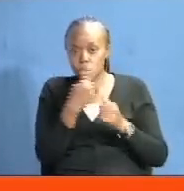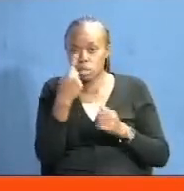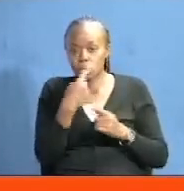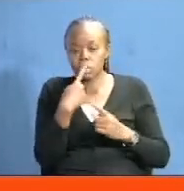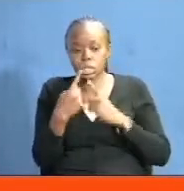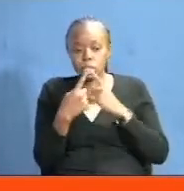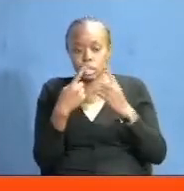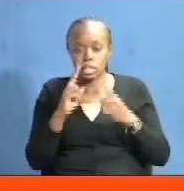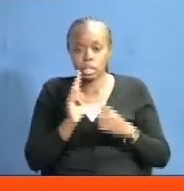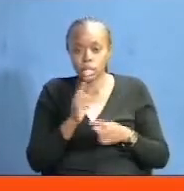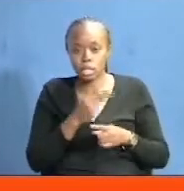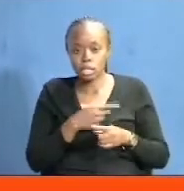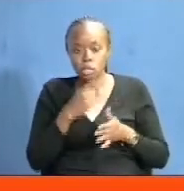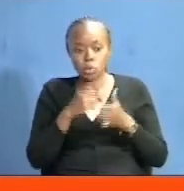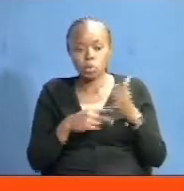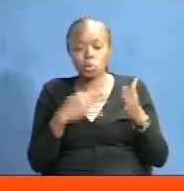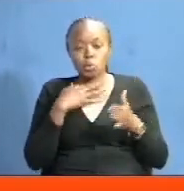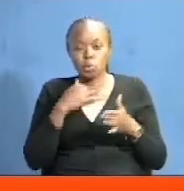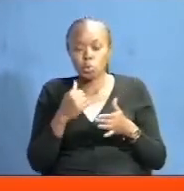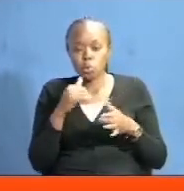us what you would want to do,